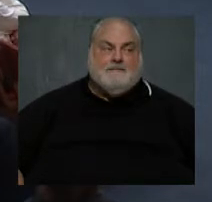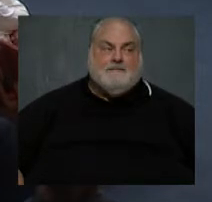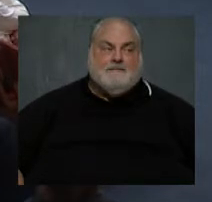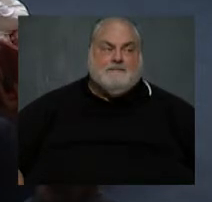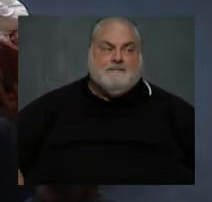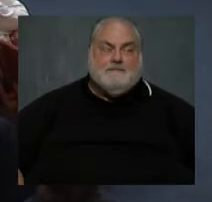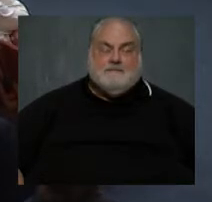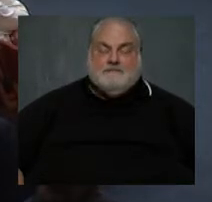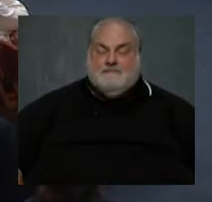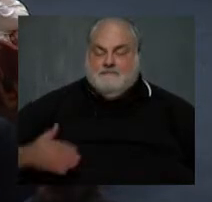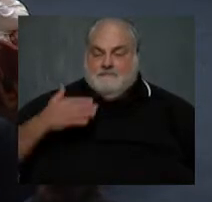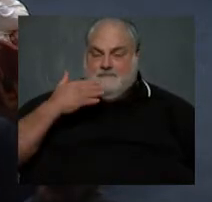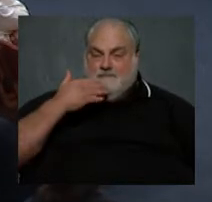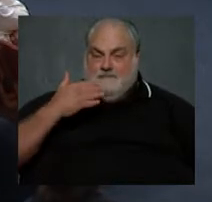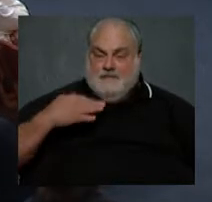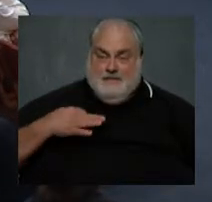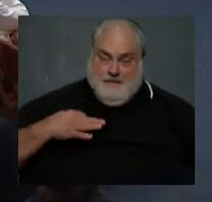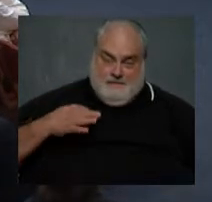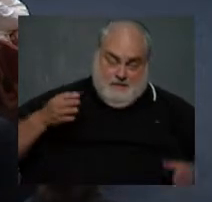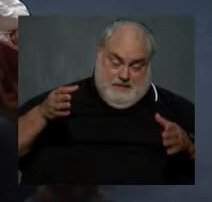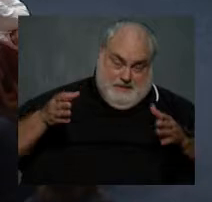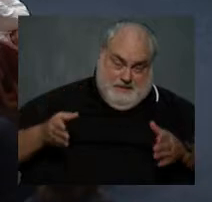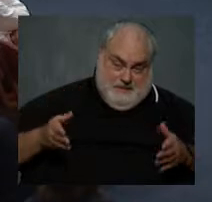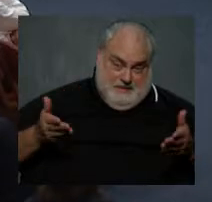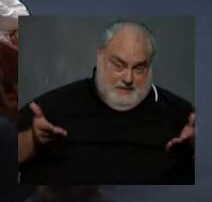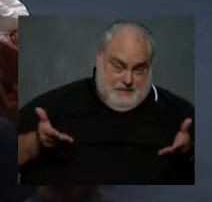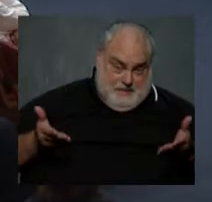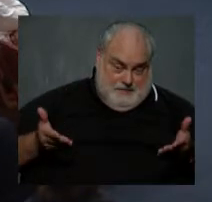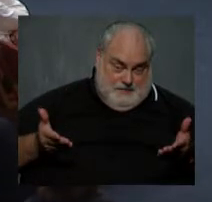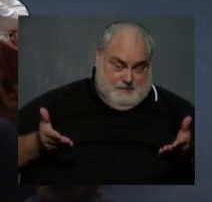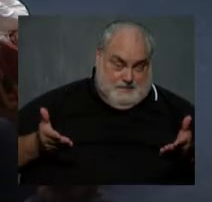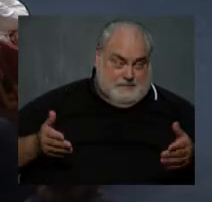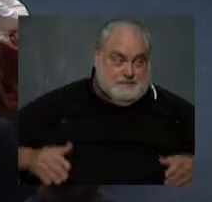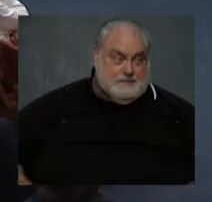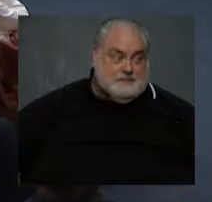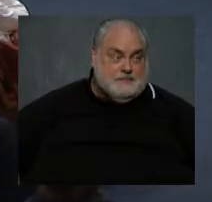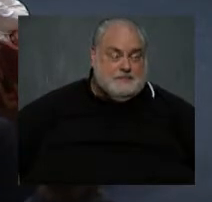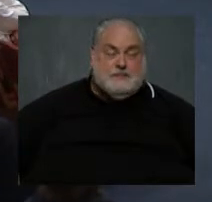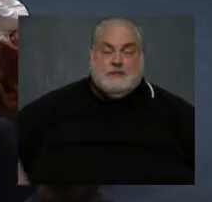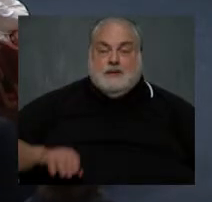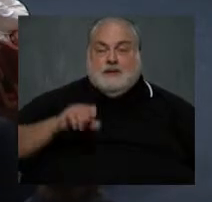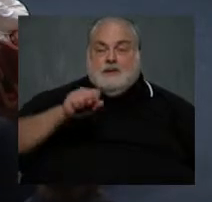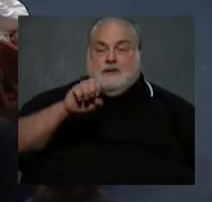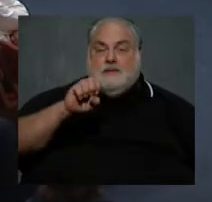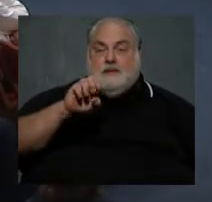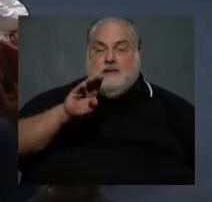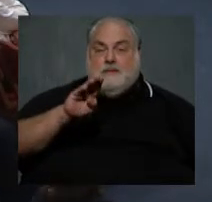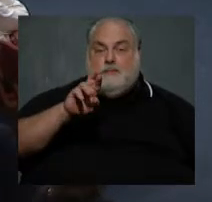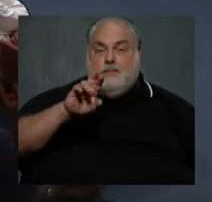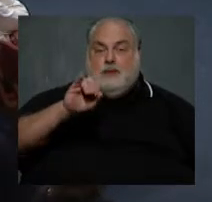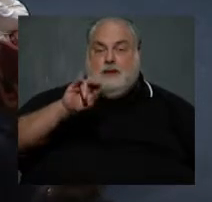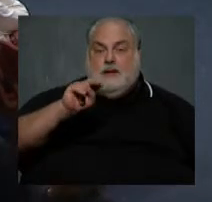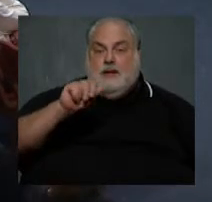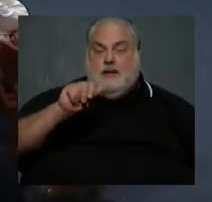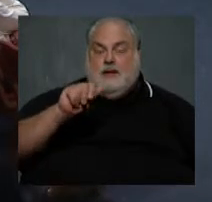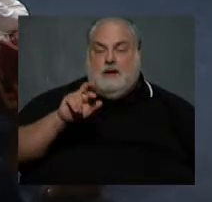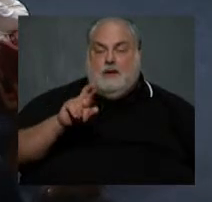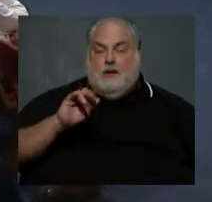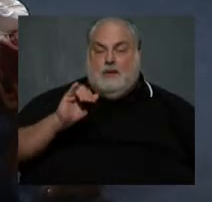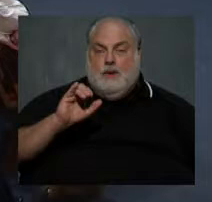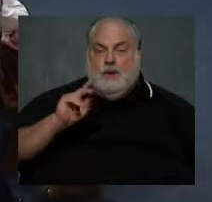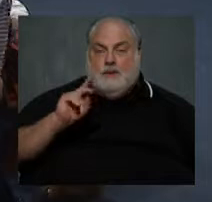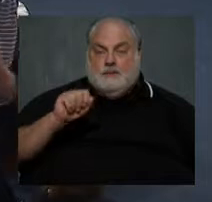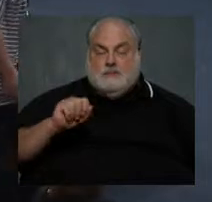Thank you. The applicant is here, I believe. Sabrina Ricks.